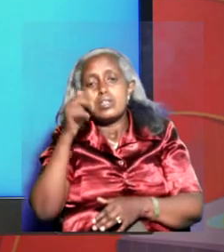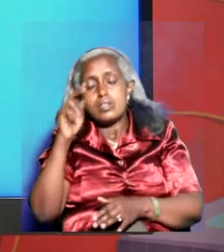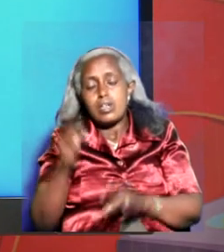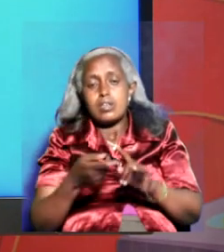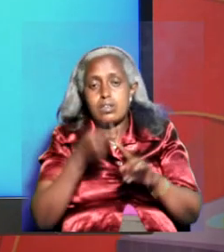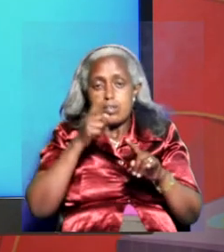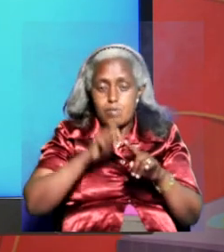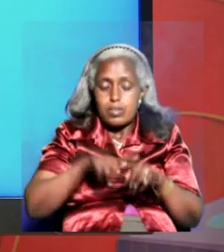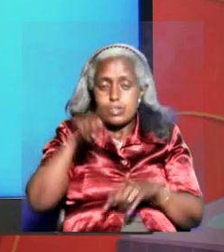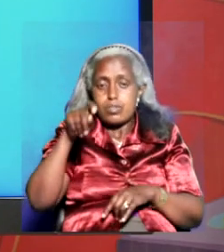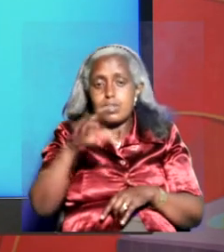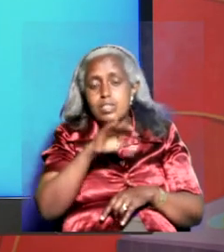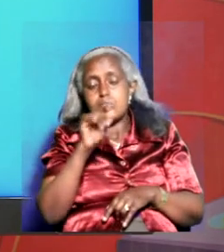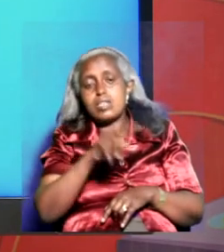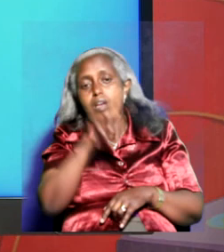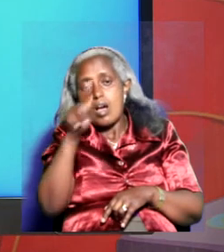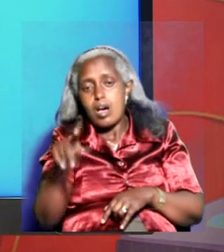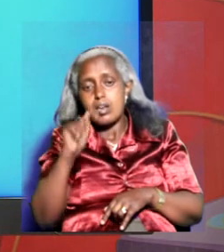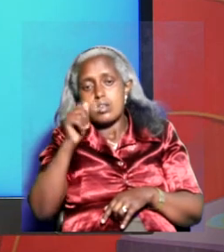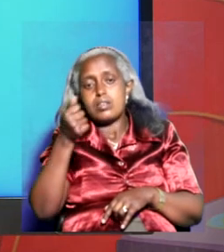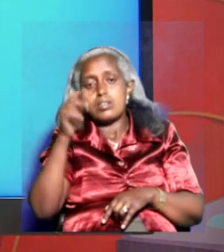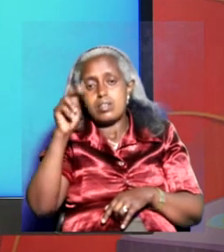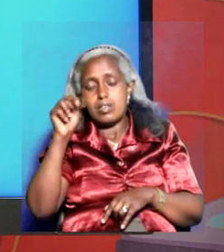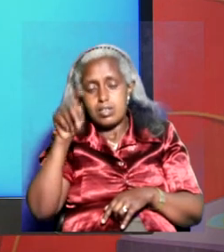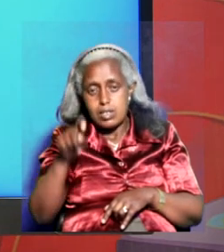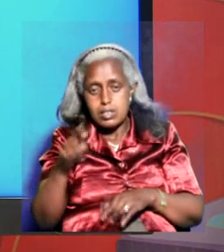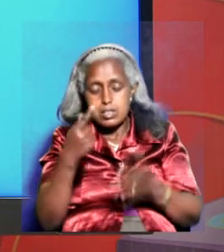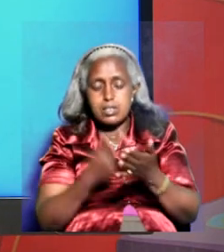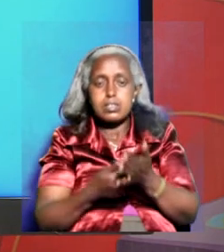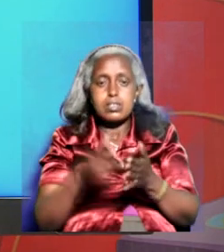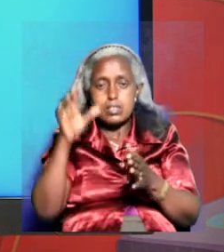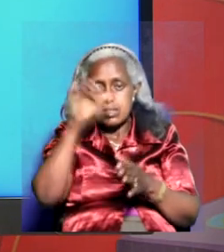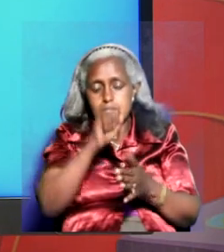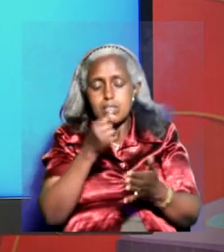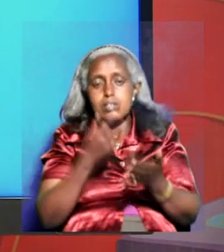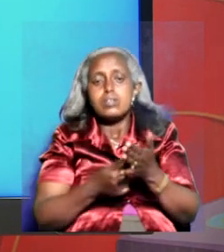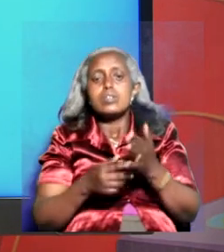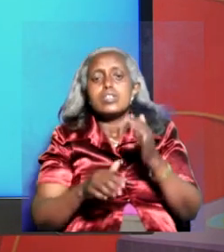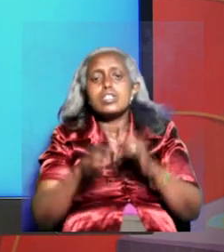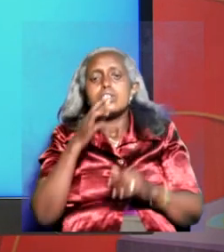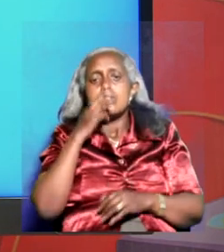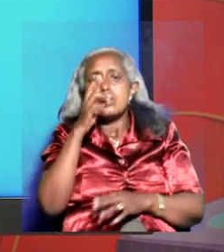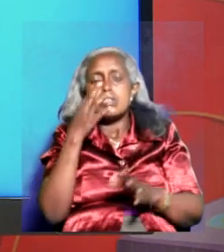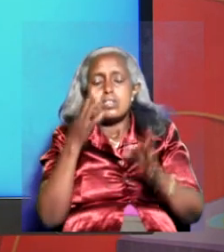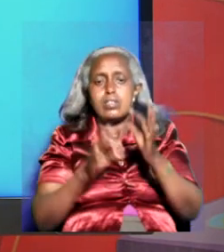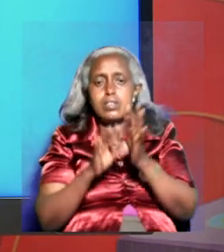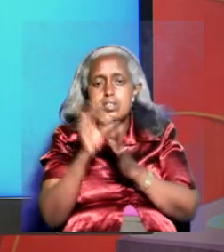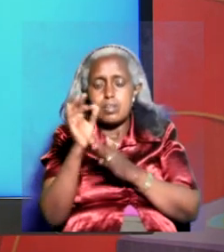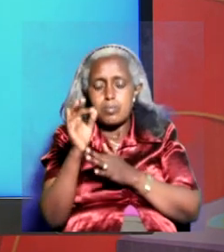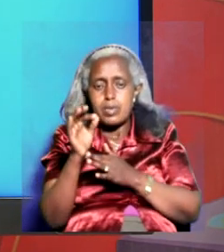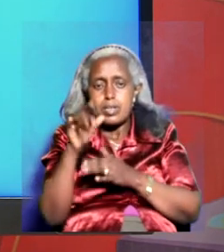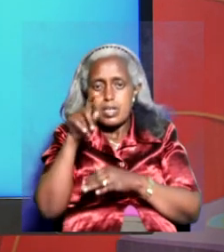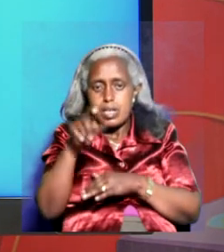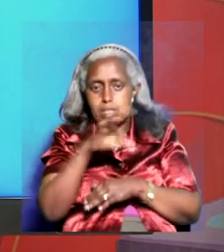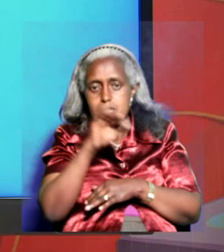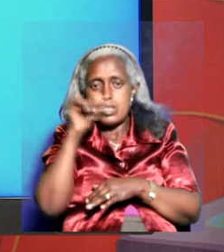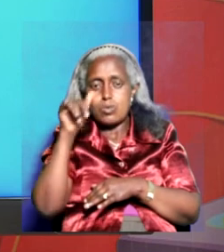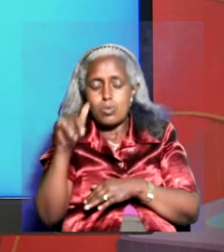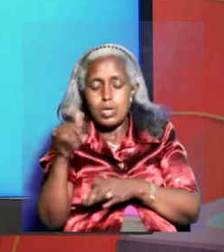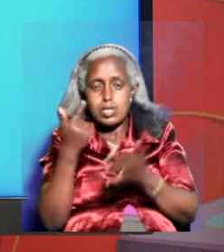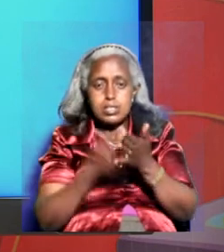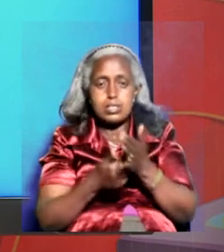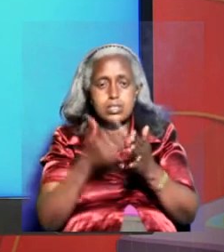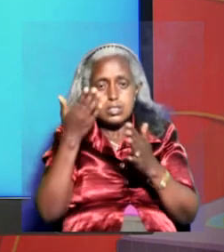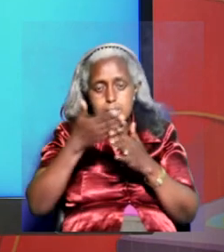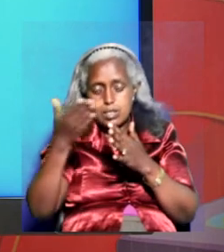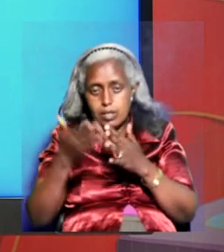x or arc tan x, that assigned to each real number x the unique real number y in this interval says